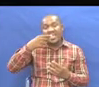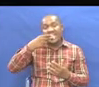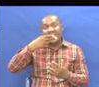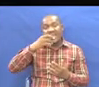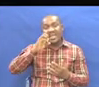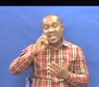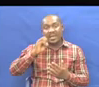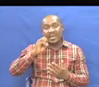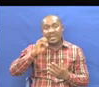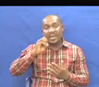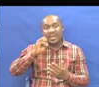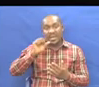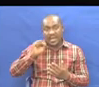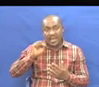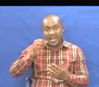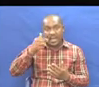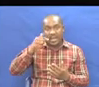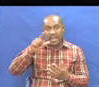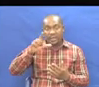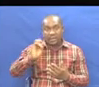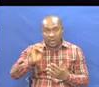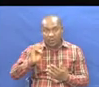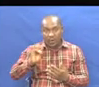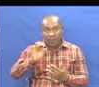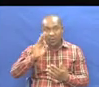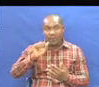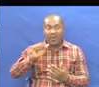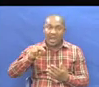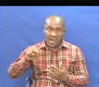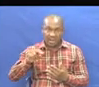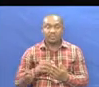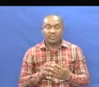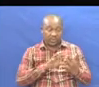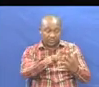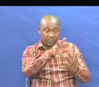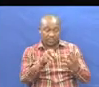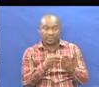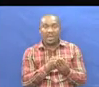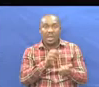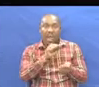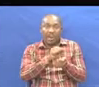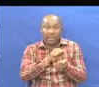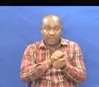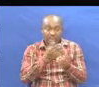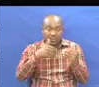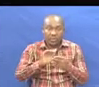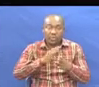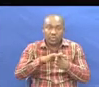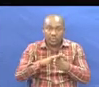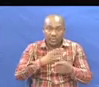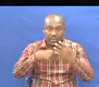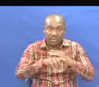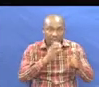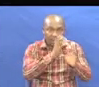Thesto funnel. So these are the apparatus that you're going to be using during preparation of oxygen. But